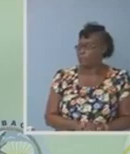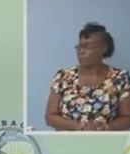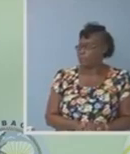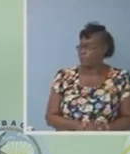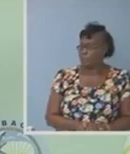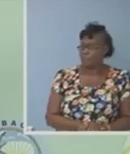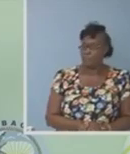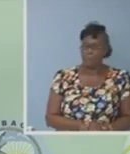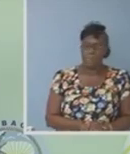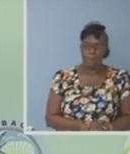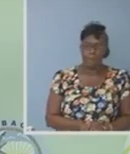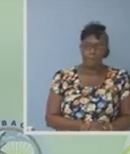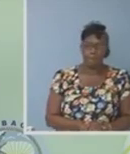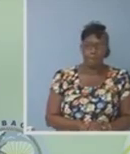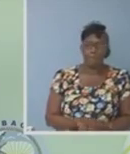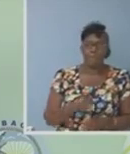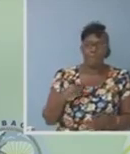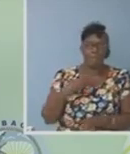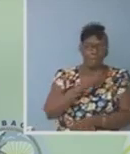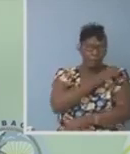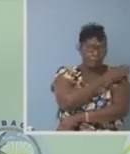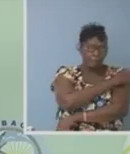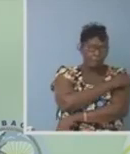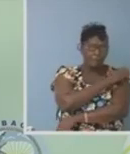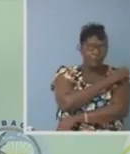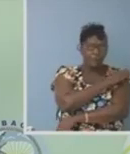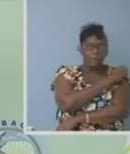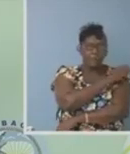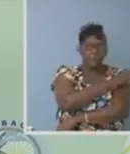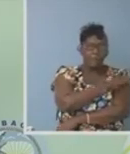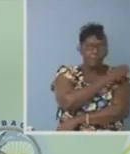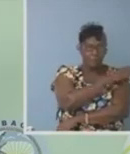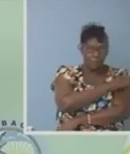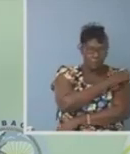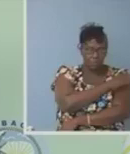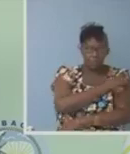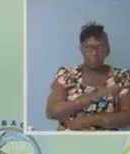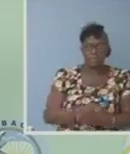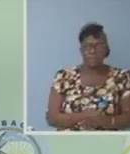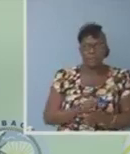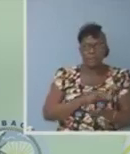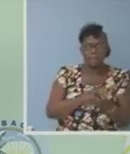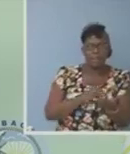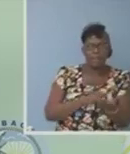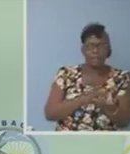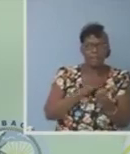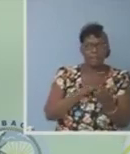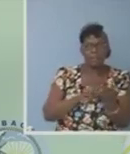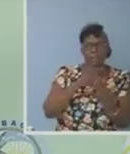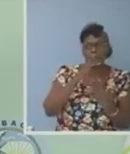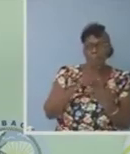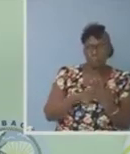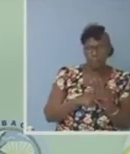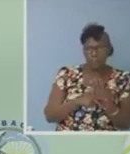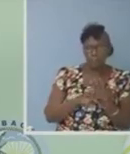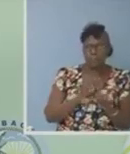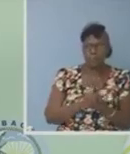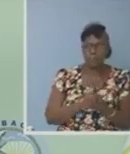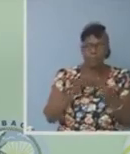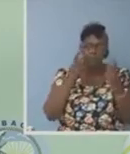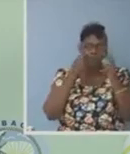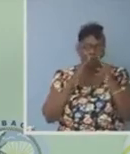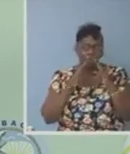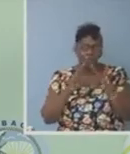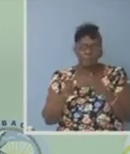In addition, the Emergency Medical Alert Program, they are also seeking to expand the